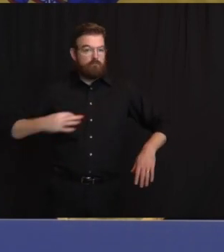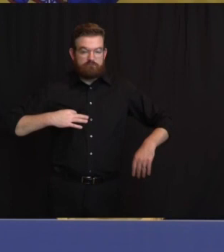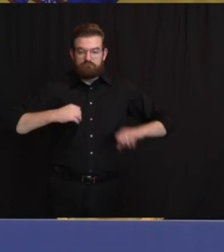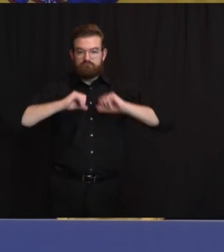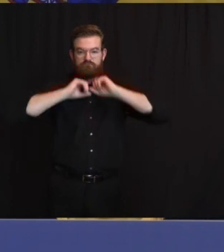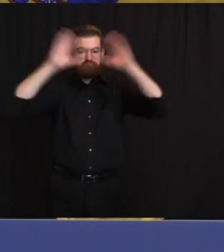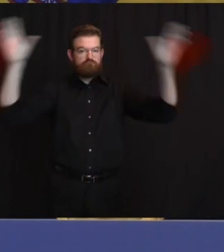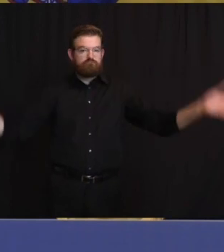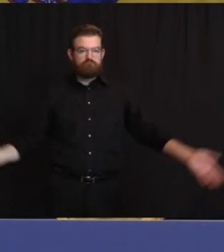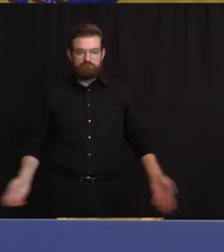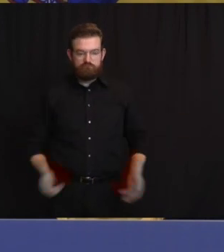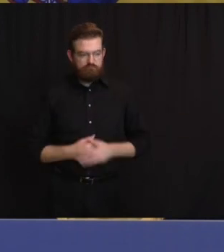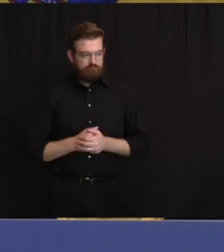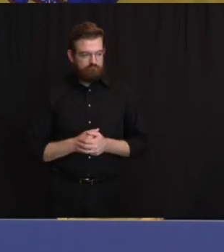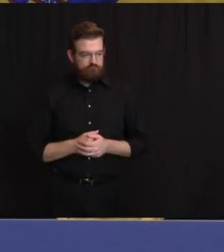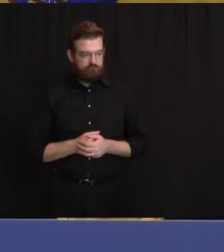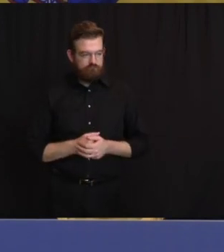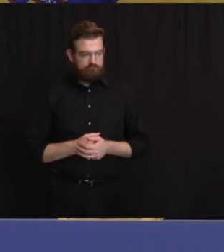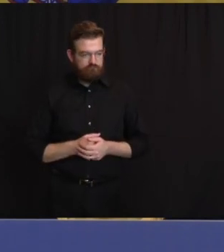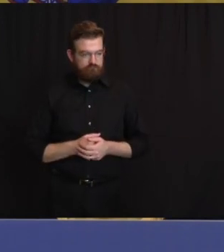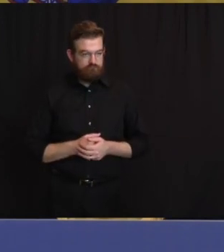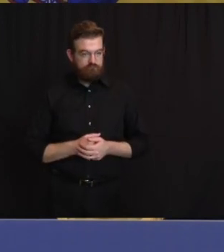Why not let it go to voters?